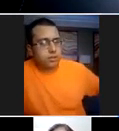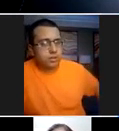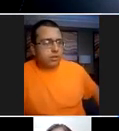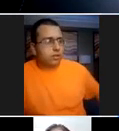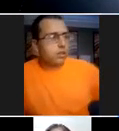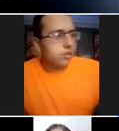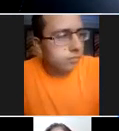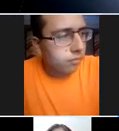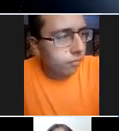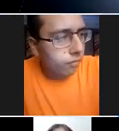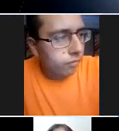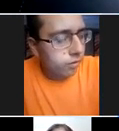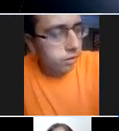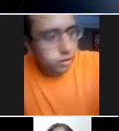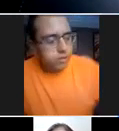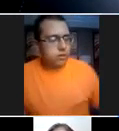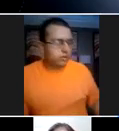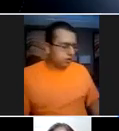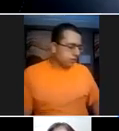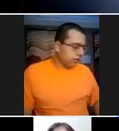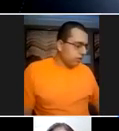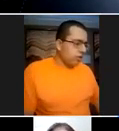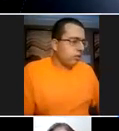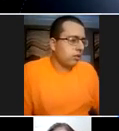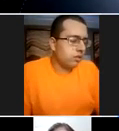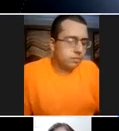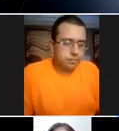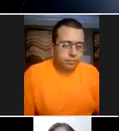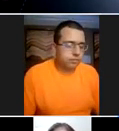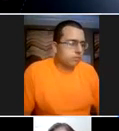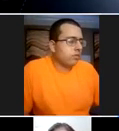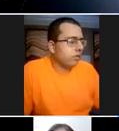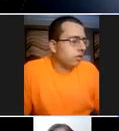you'll never know what's in there. It'll never come out. It'll never grow.